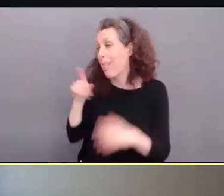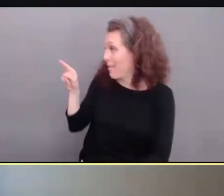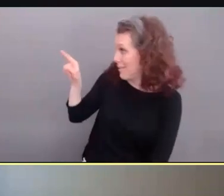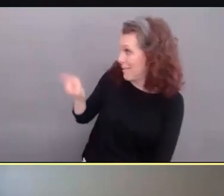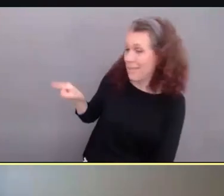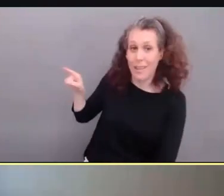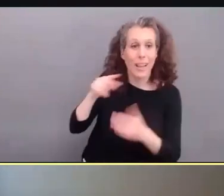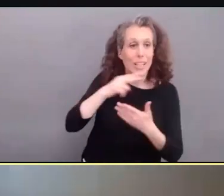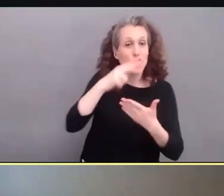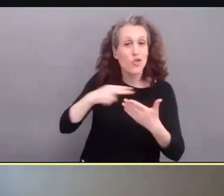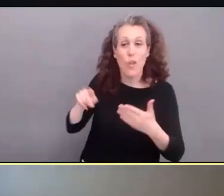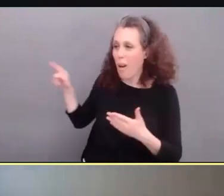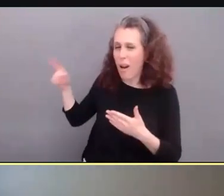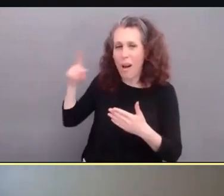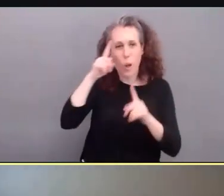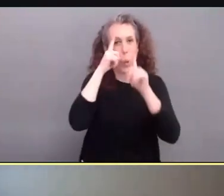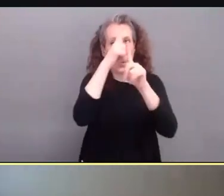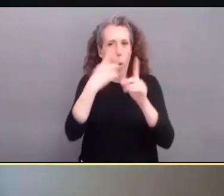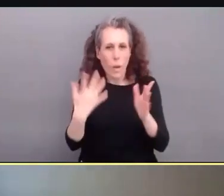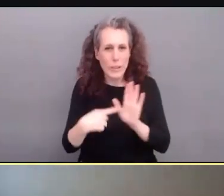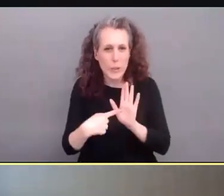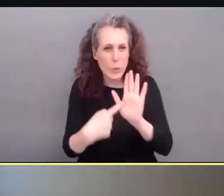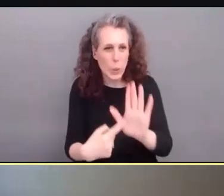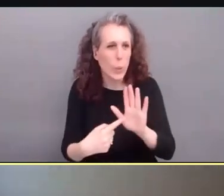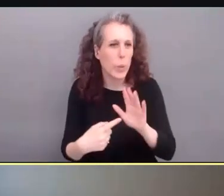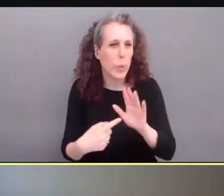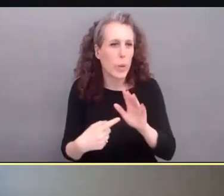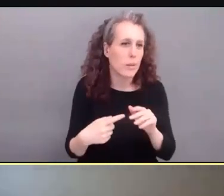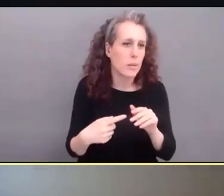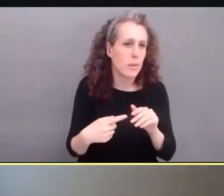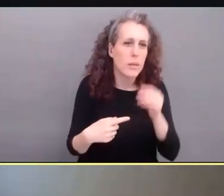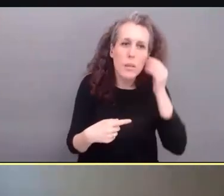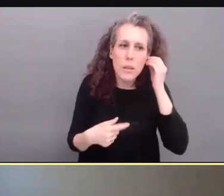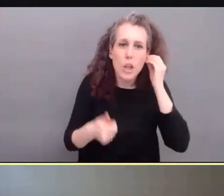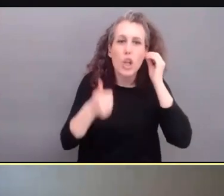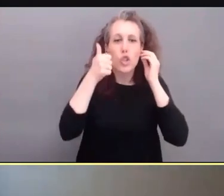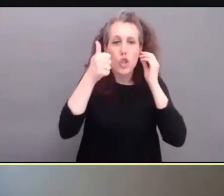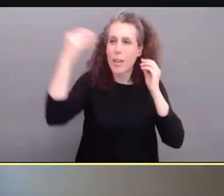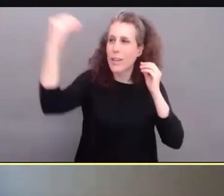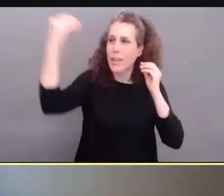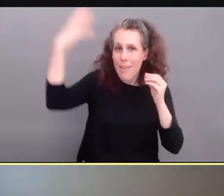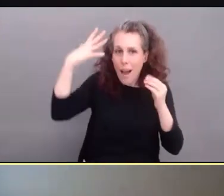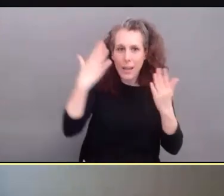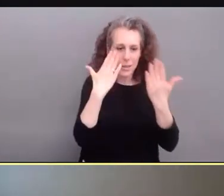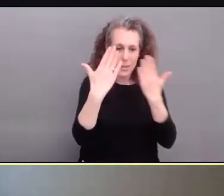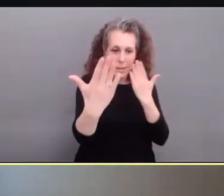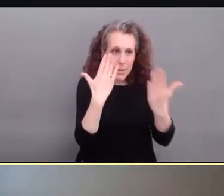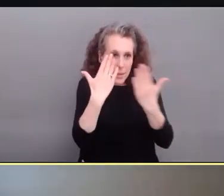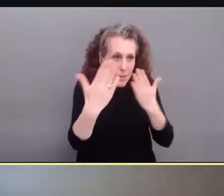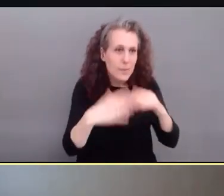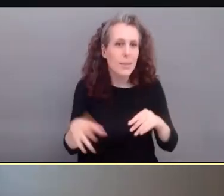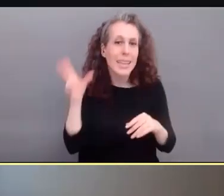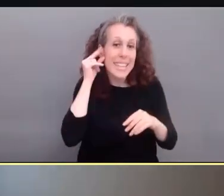enhance elements like good visual contrast, lighting, sound, hearing enhancement